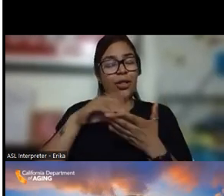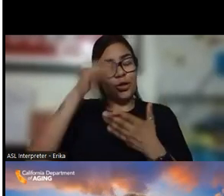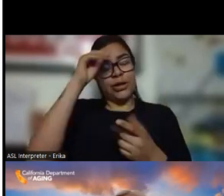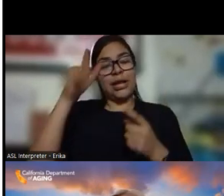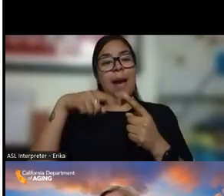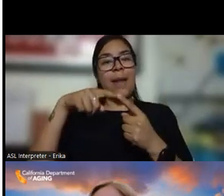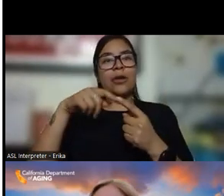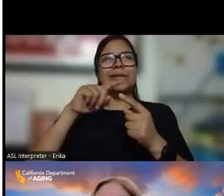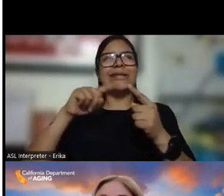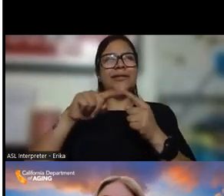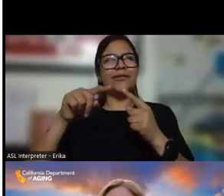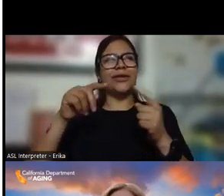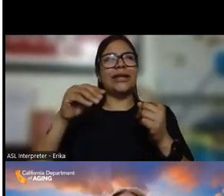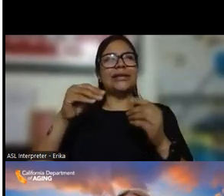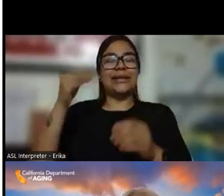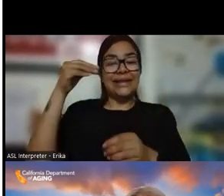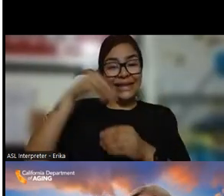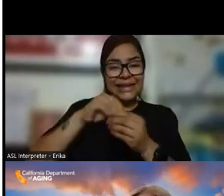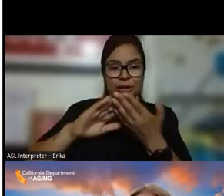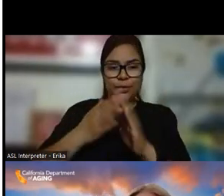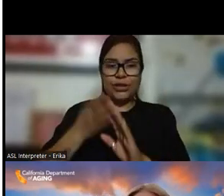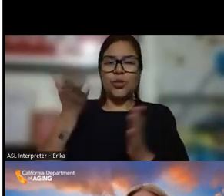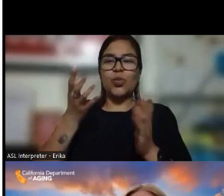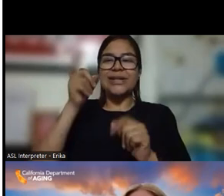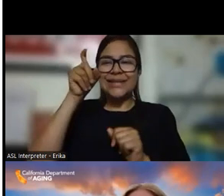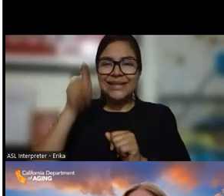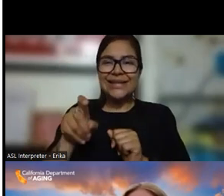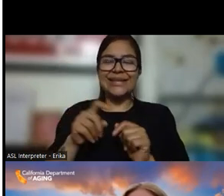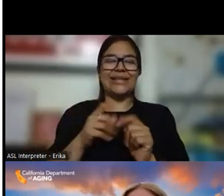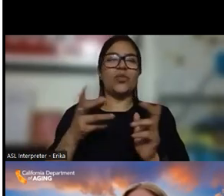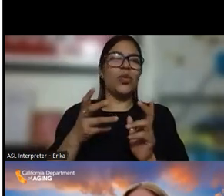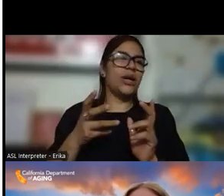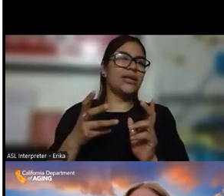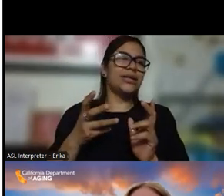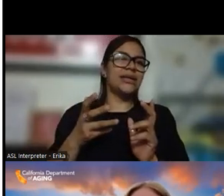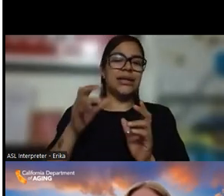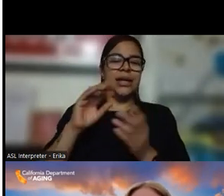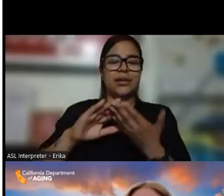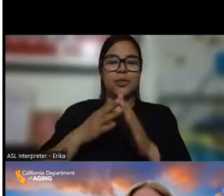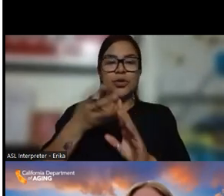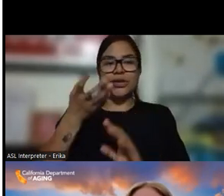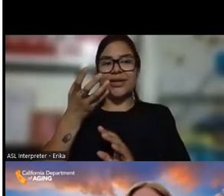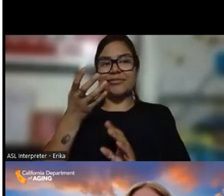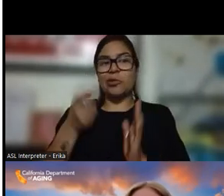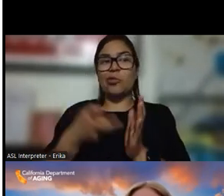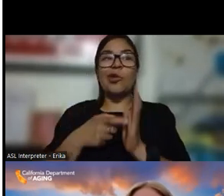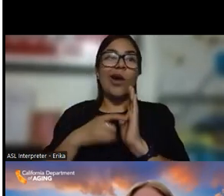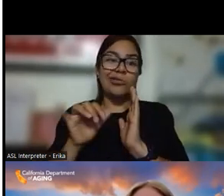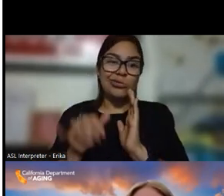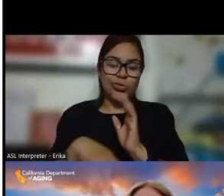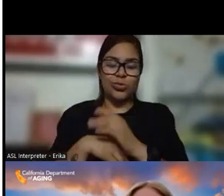specific populations and community groups need, including caregivers. And so that was one strategy that some of the